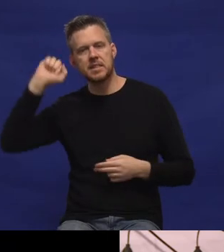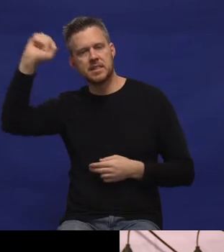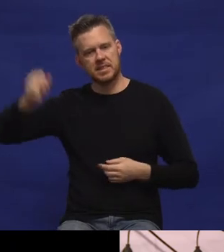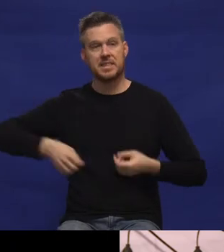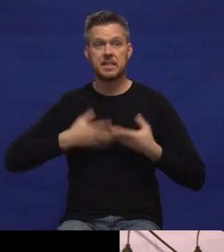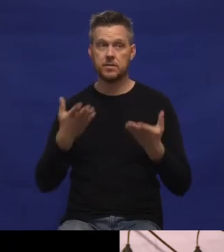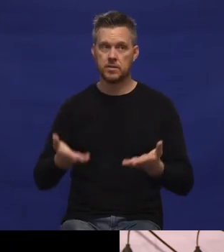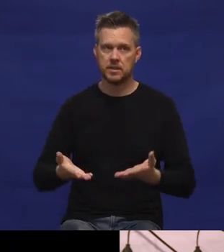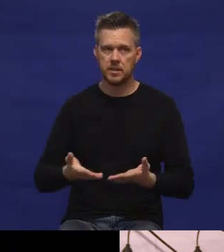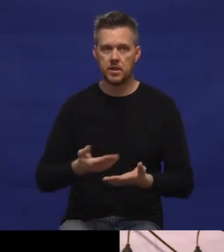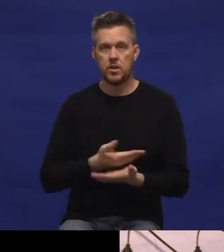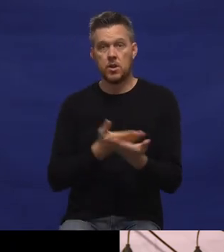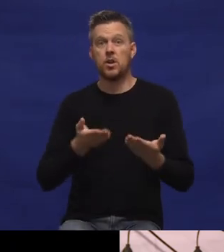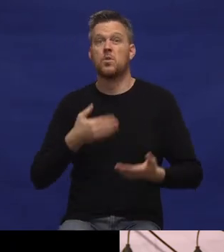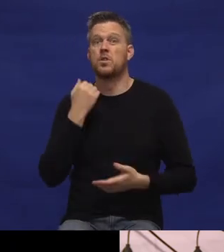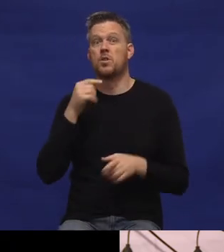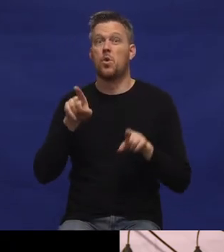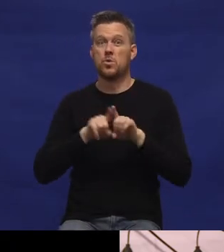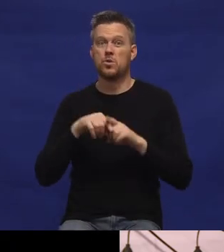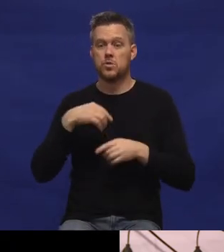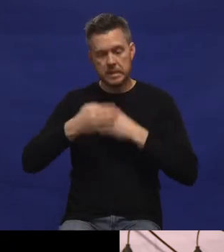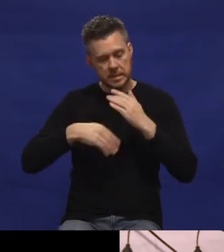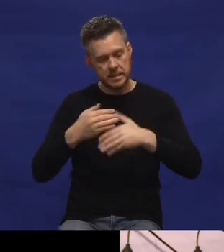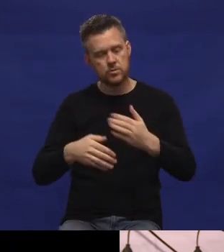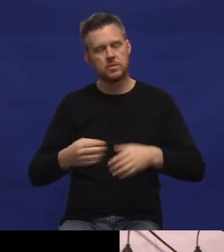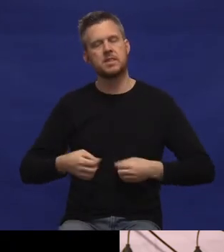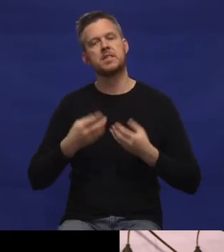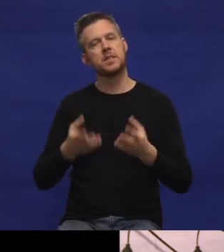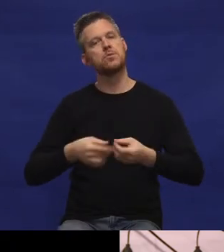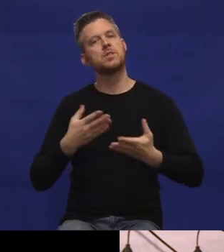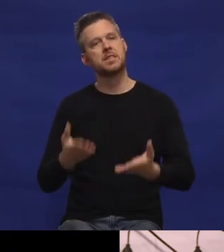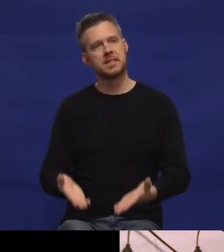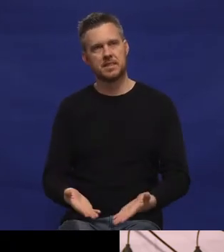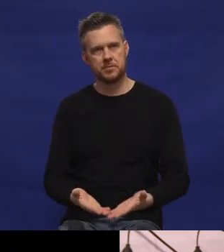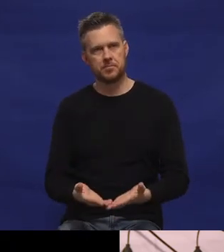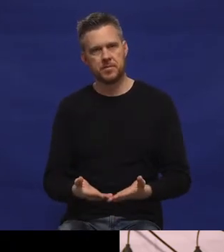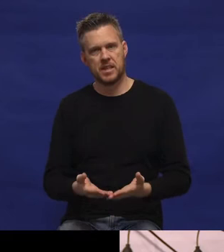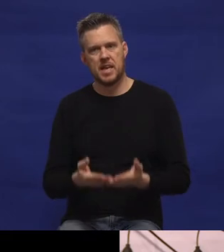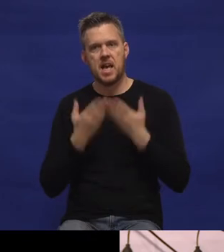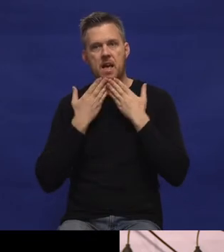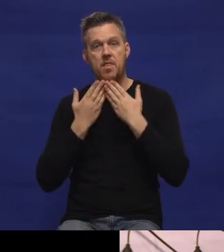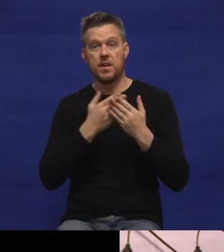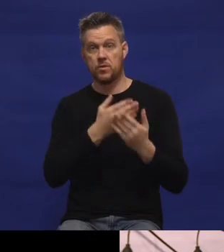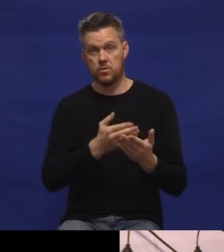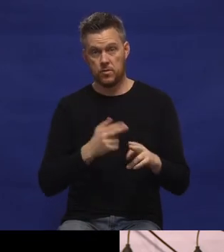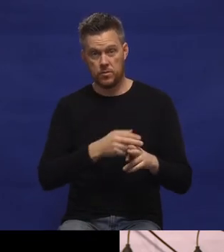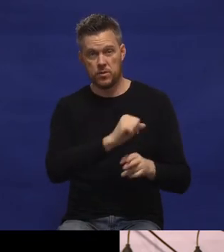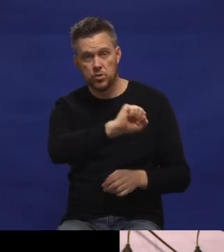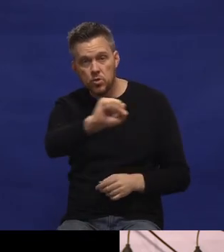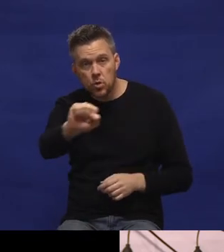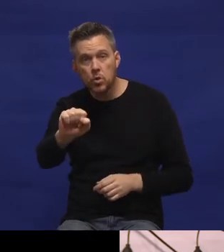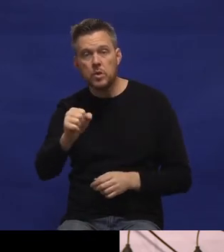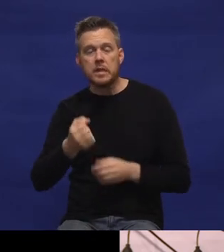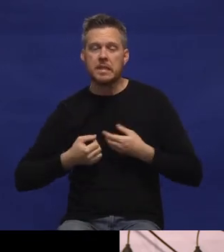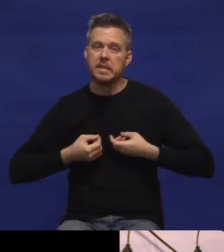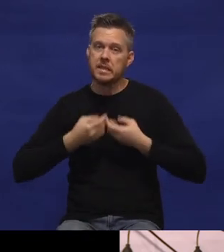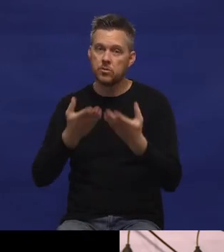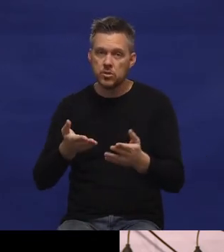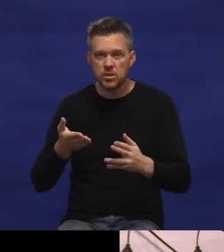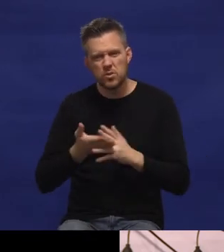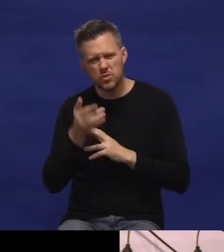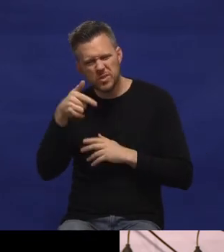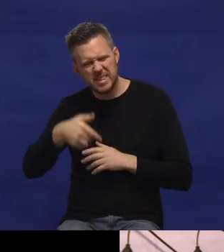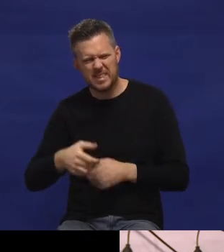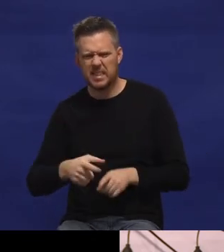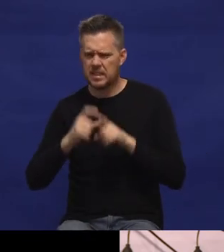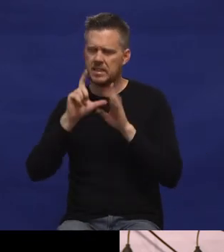giving, may we also continue to be generous and to give. And thank you, church, for your generosity, especially